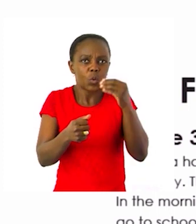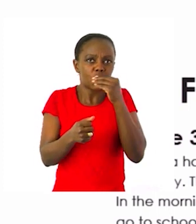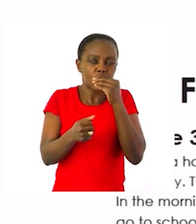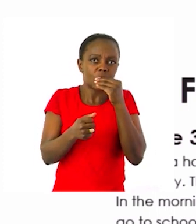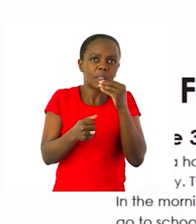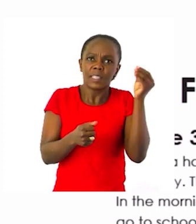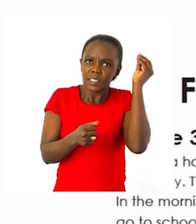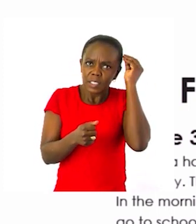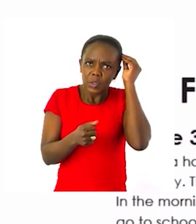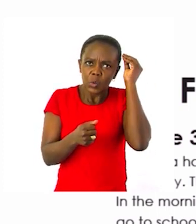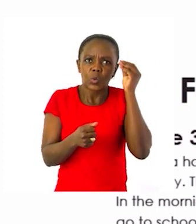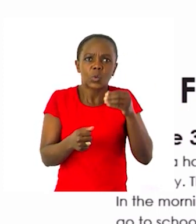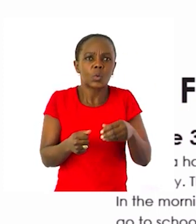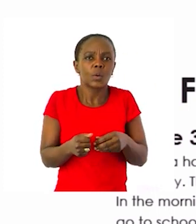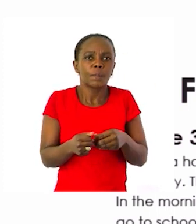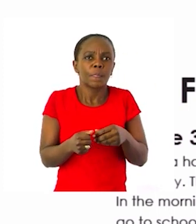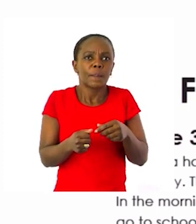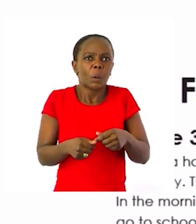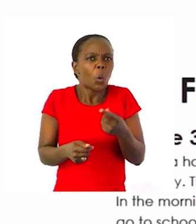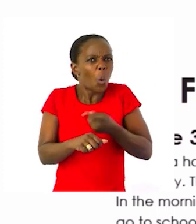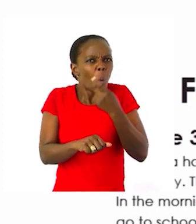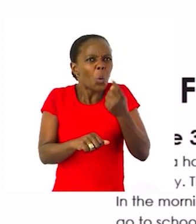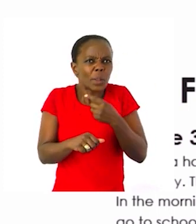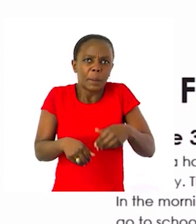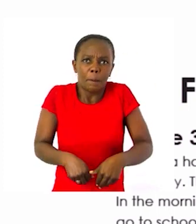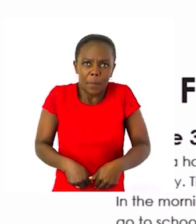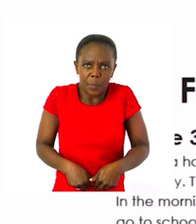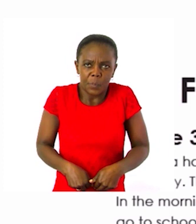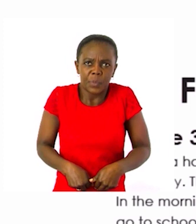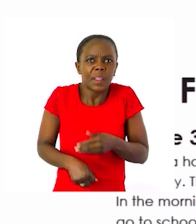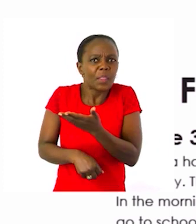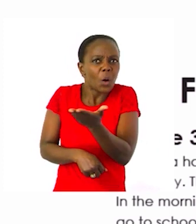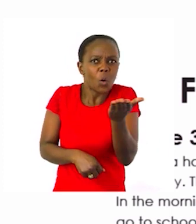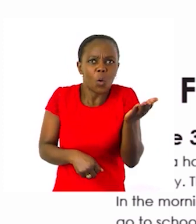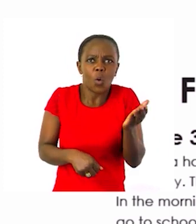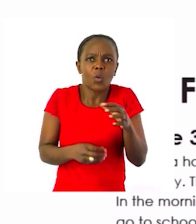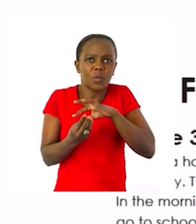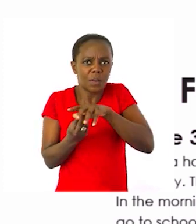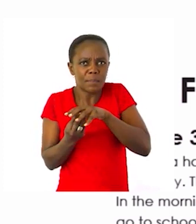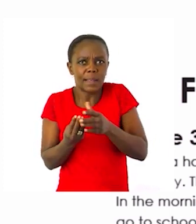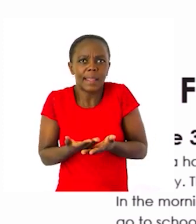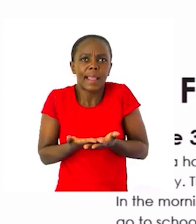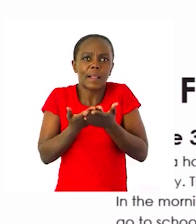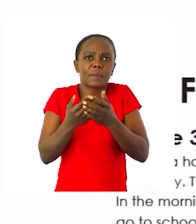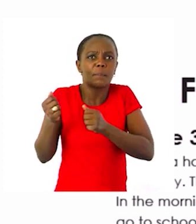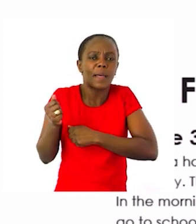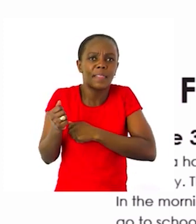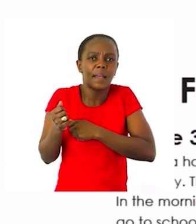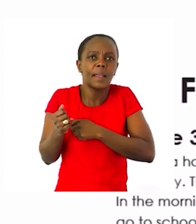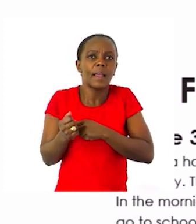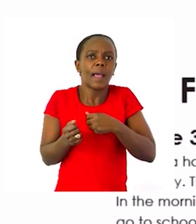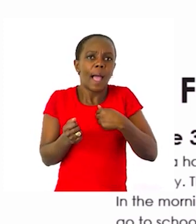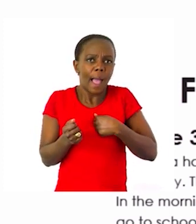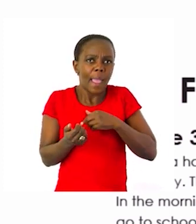at home to tidy the house and to cook the food. She knows that we are always hungry. The whole family